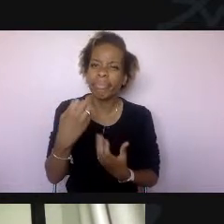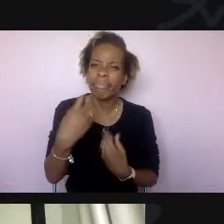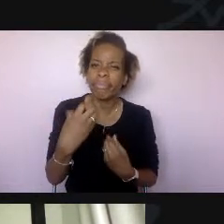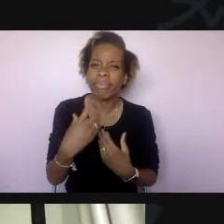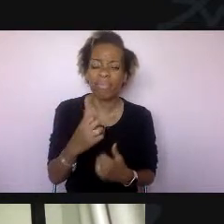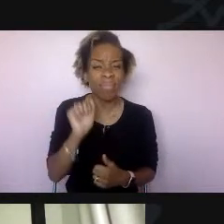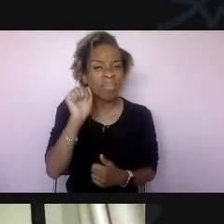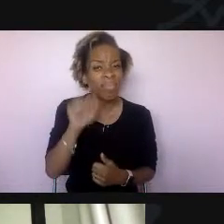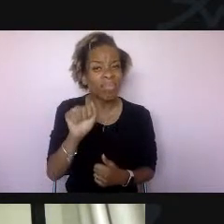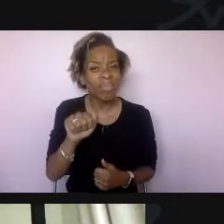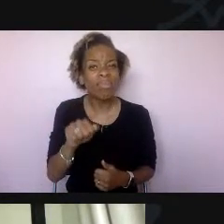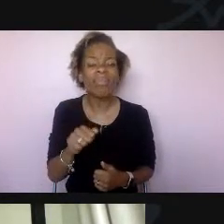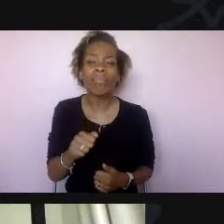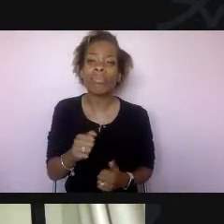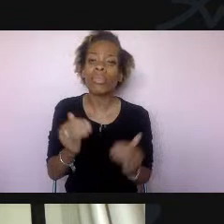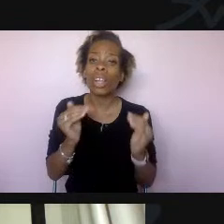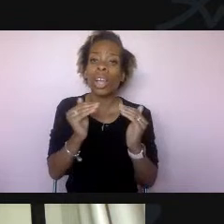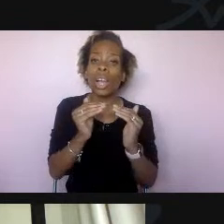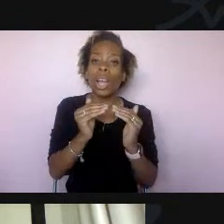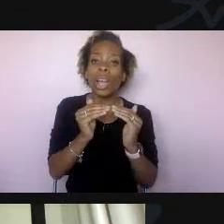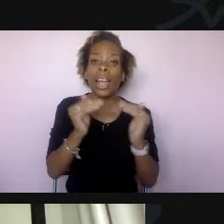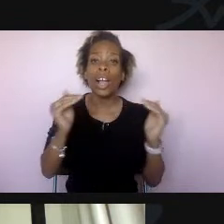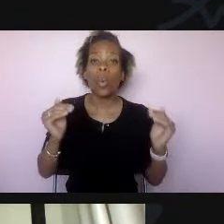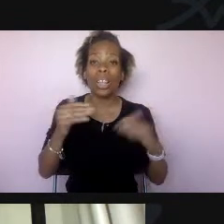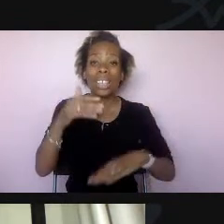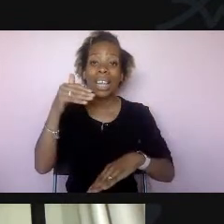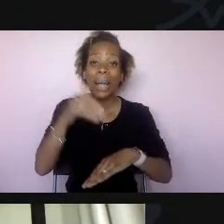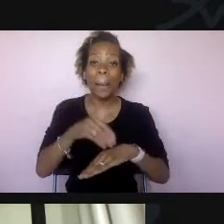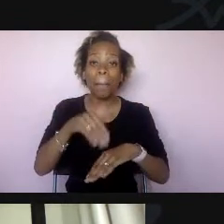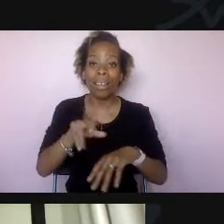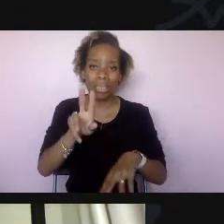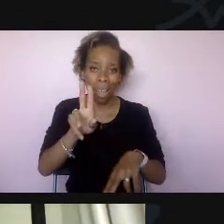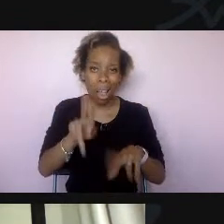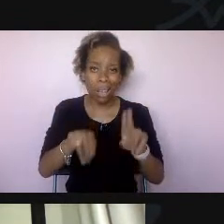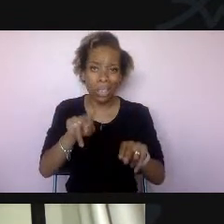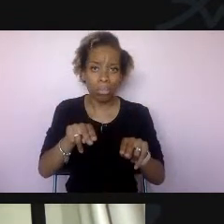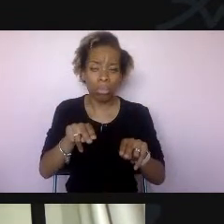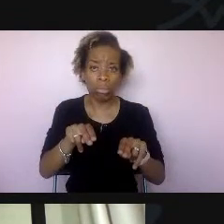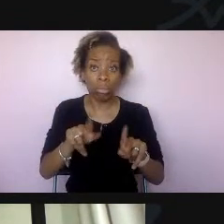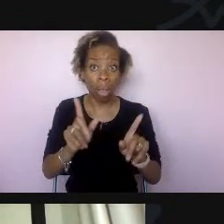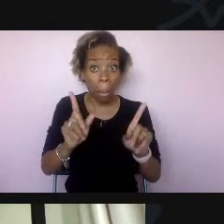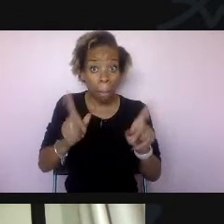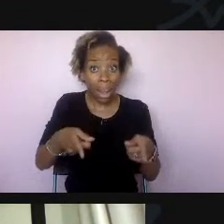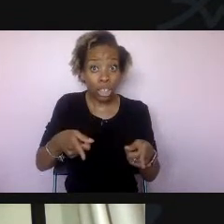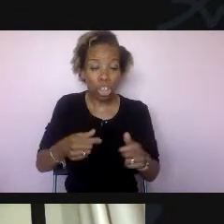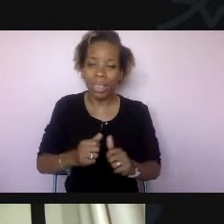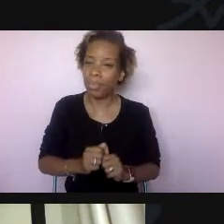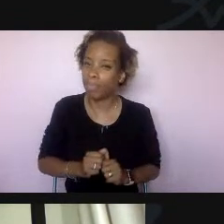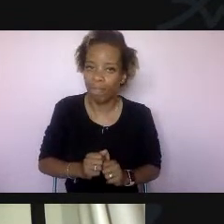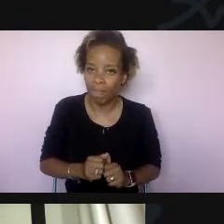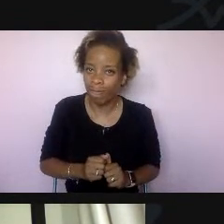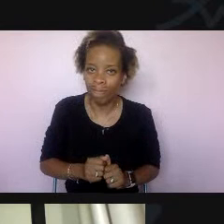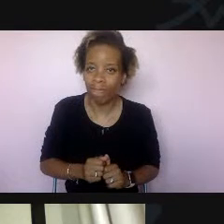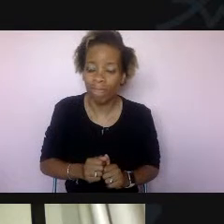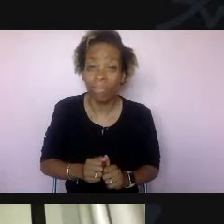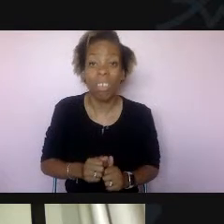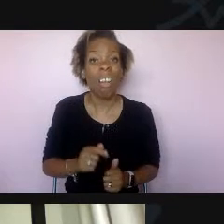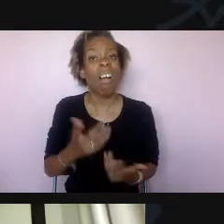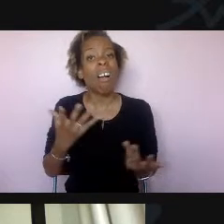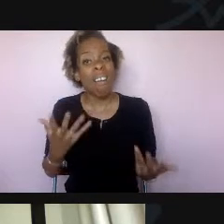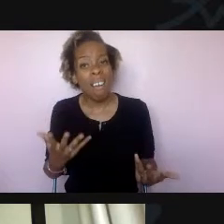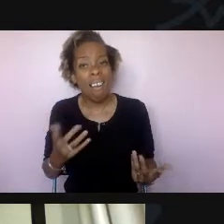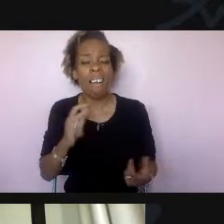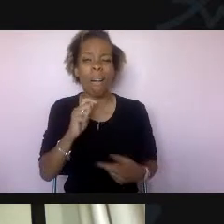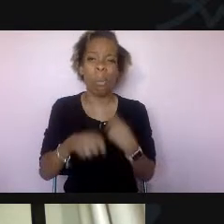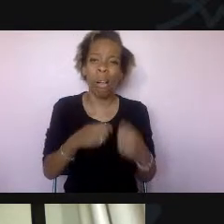earlier on, equality impact assessments aren't absolutely mandatory. But I think in some ways that leaves us with some